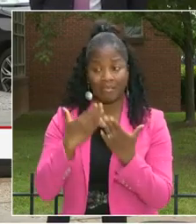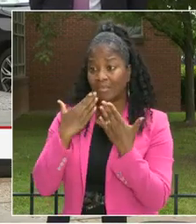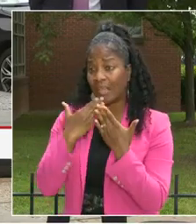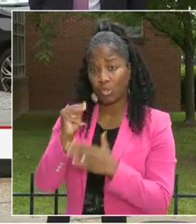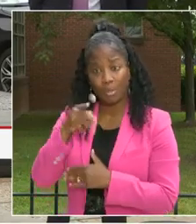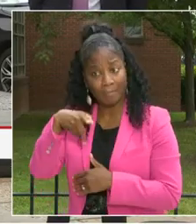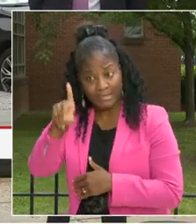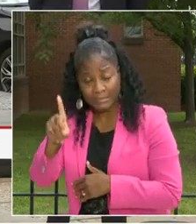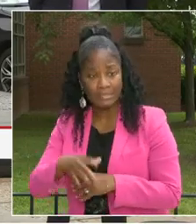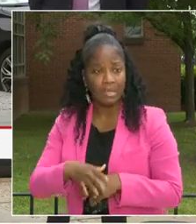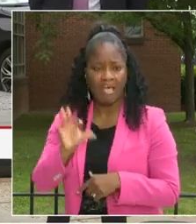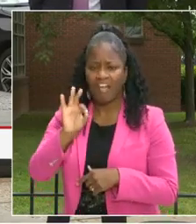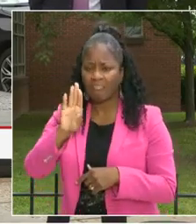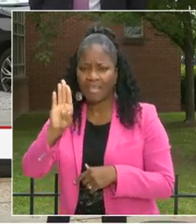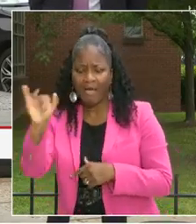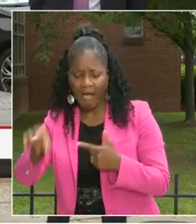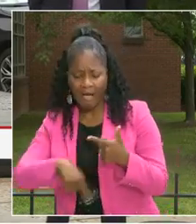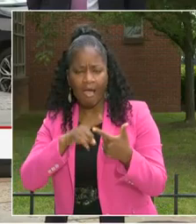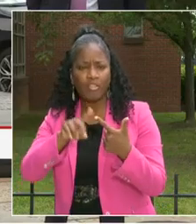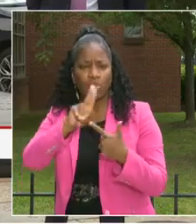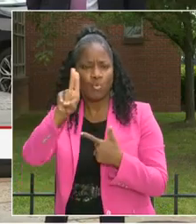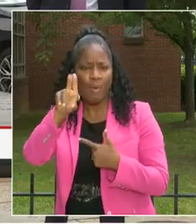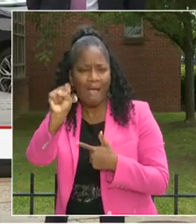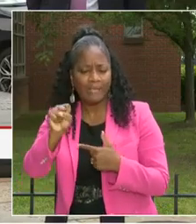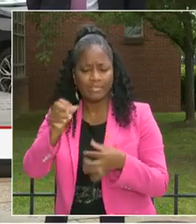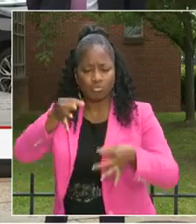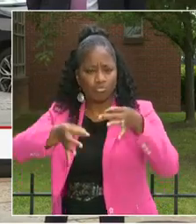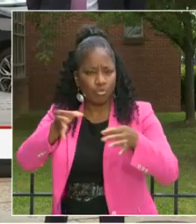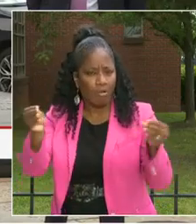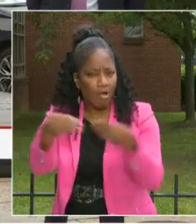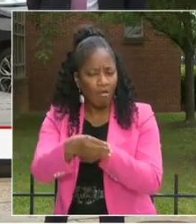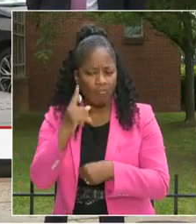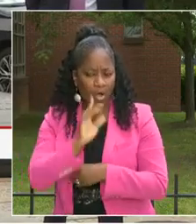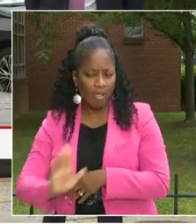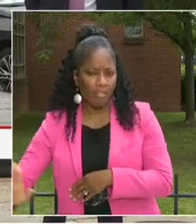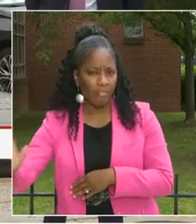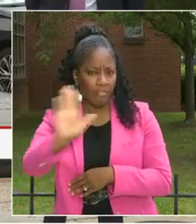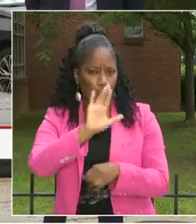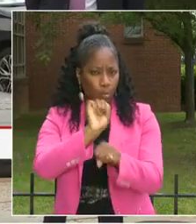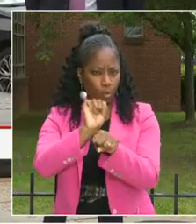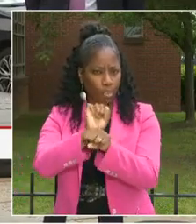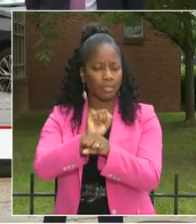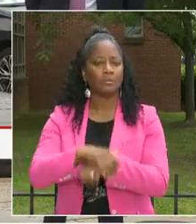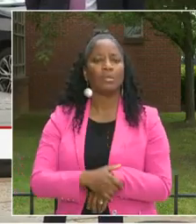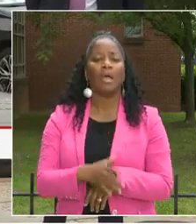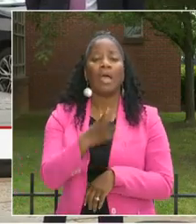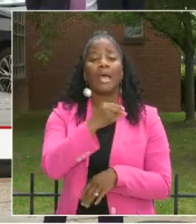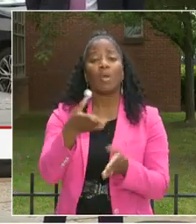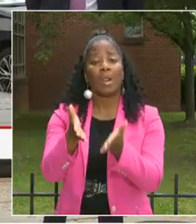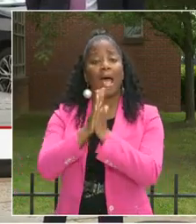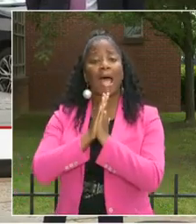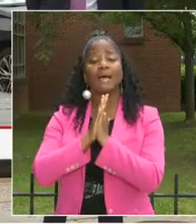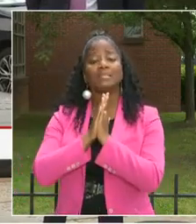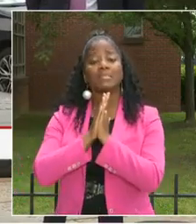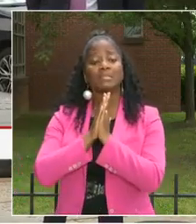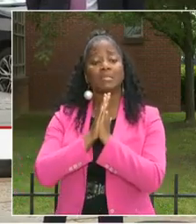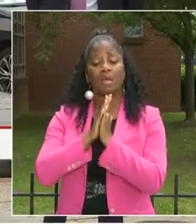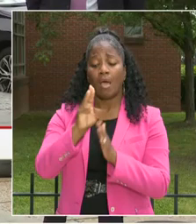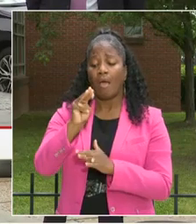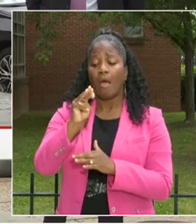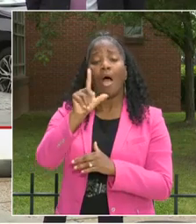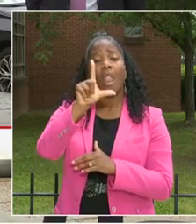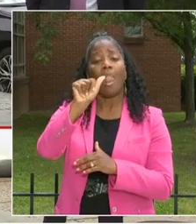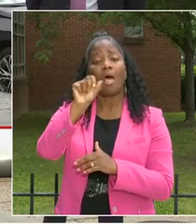the FBI, the United States Attorney's Office for their work. And I want to ask Inspector Mache McHale